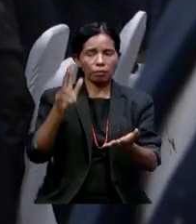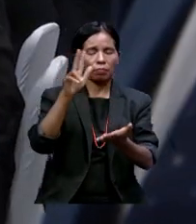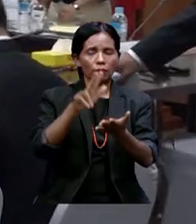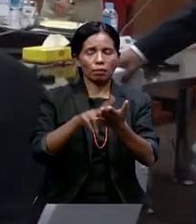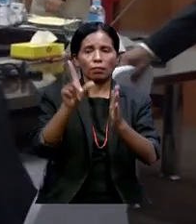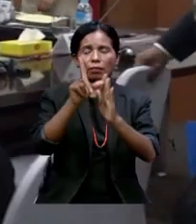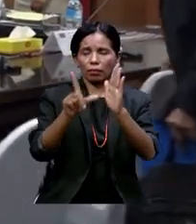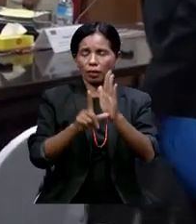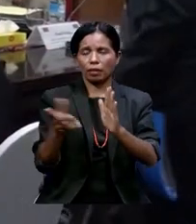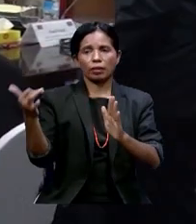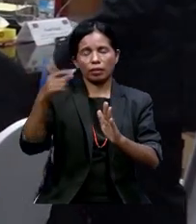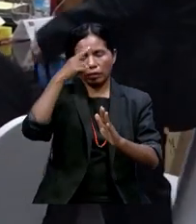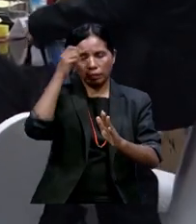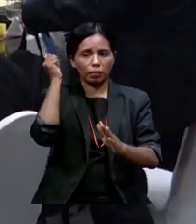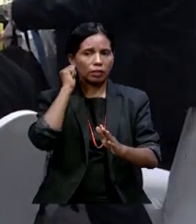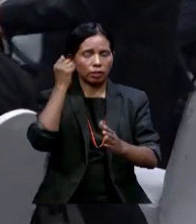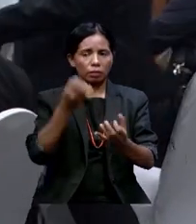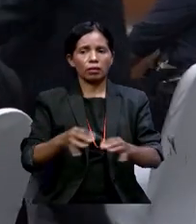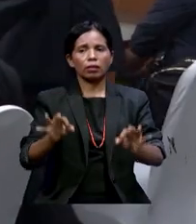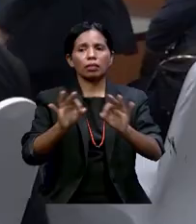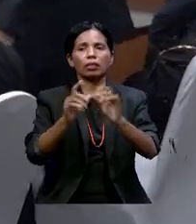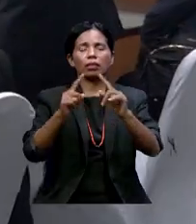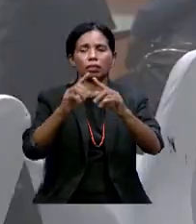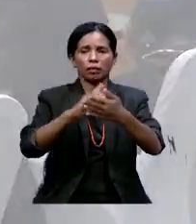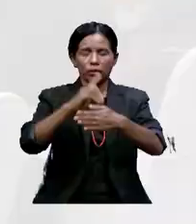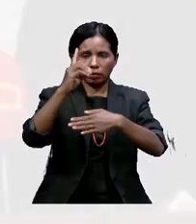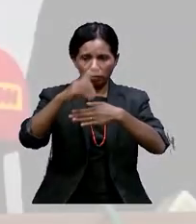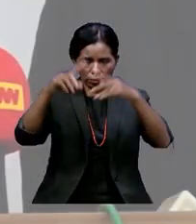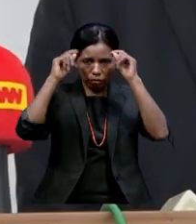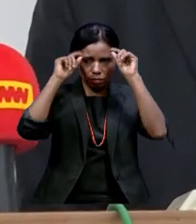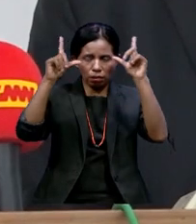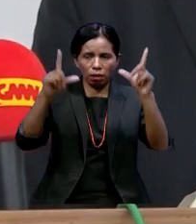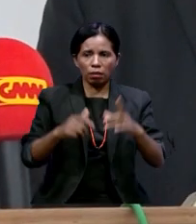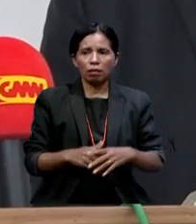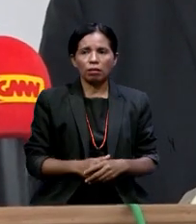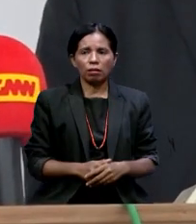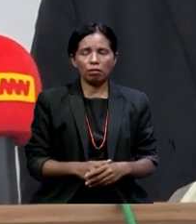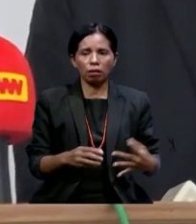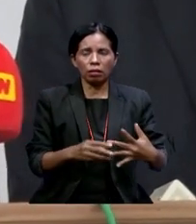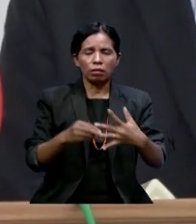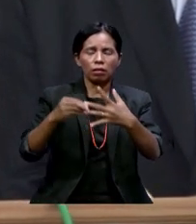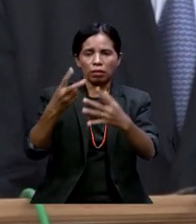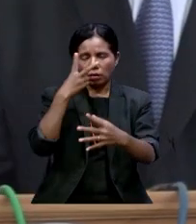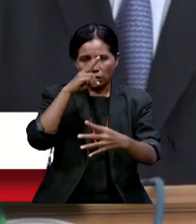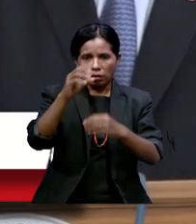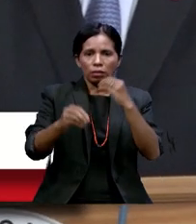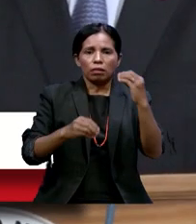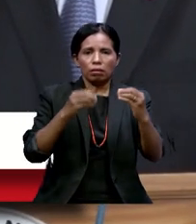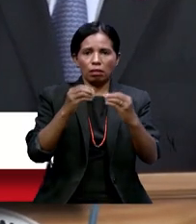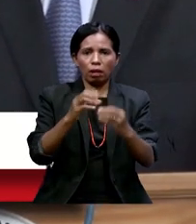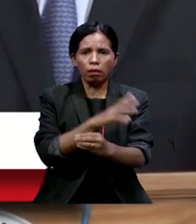Tratado Sira, também a ASEAN importante para o desenvolvimento do Timor-Leste. Parlamento Nacional, Liu para rodar é